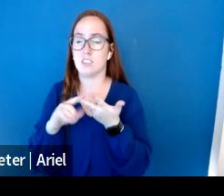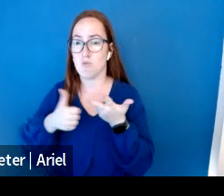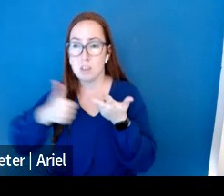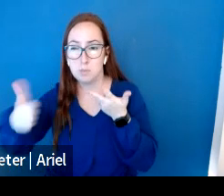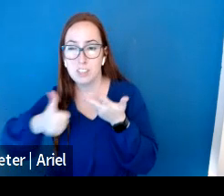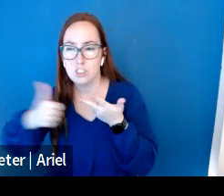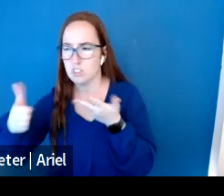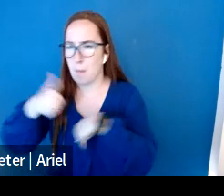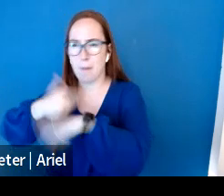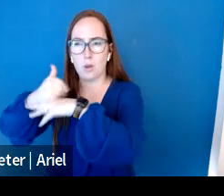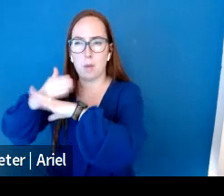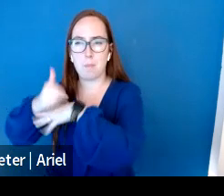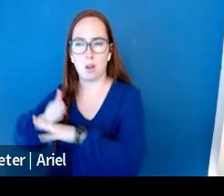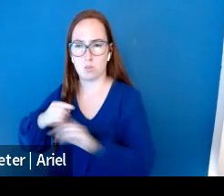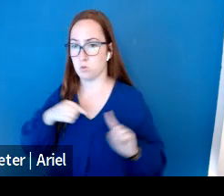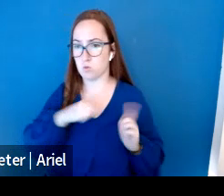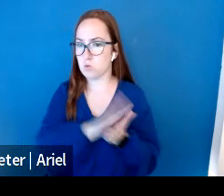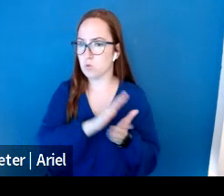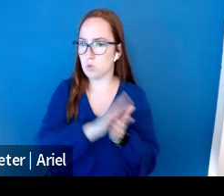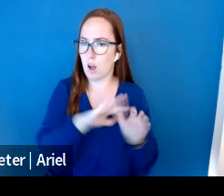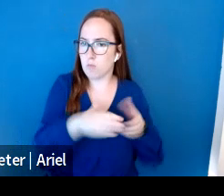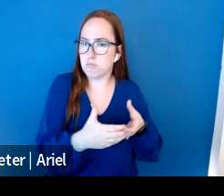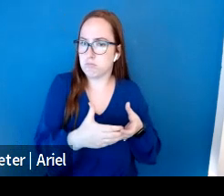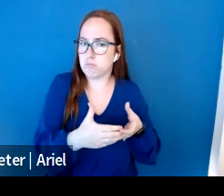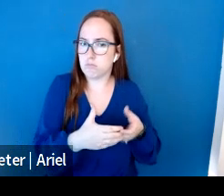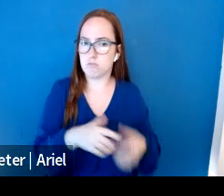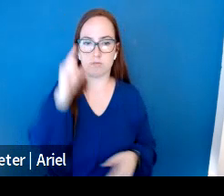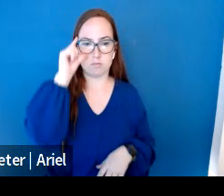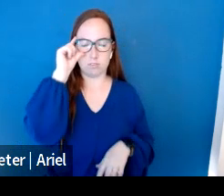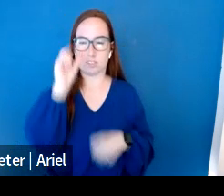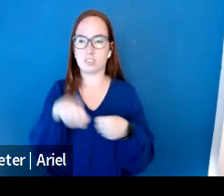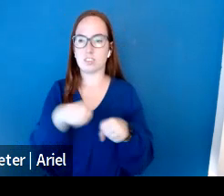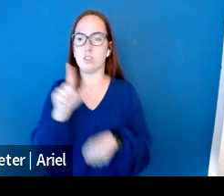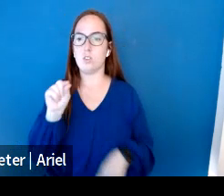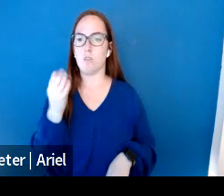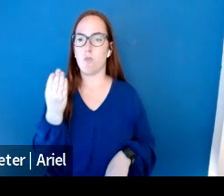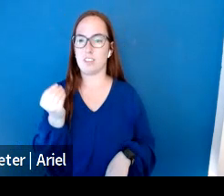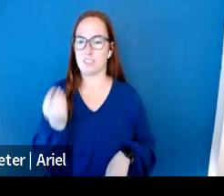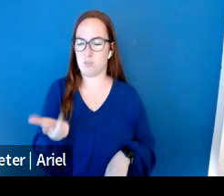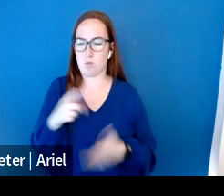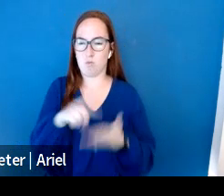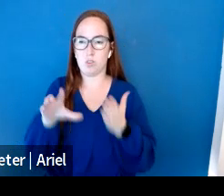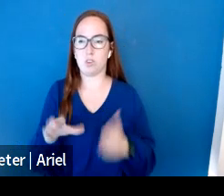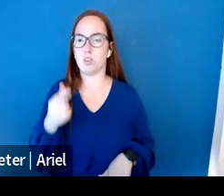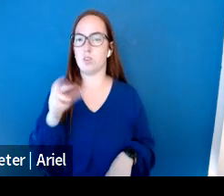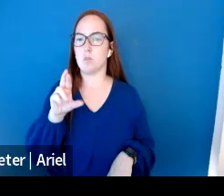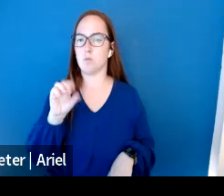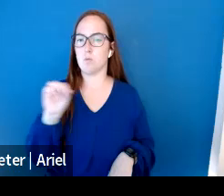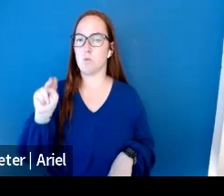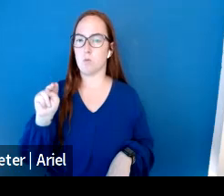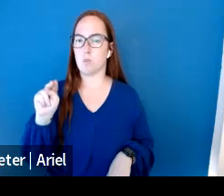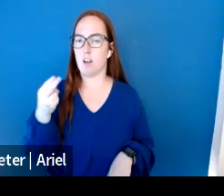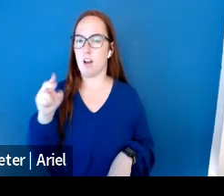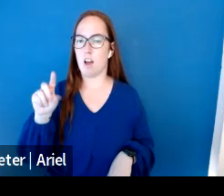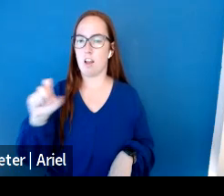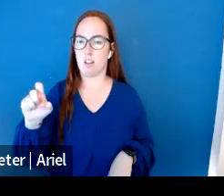transportation. Brune, Woodgroves, and Huddle in 2014 conducted research that indicated that currently